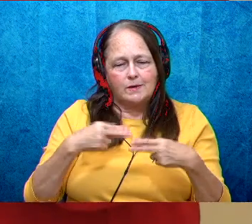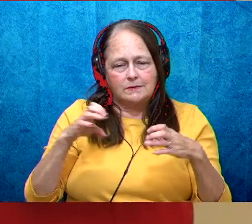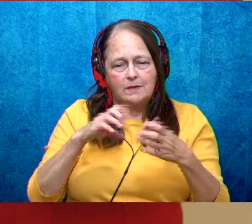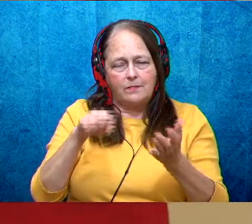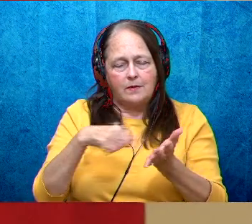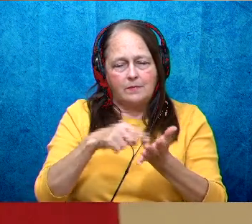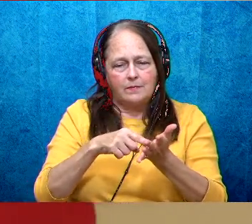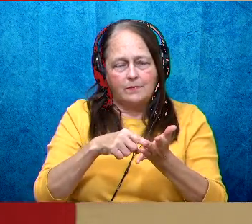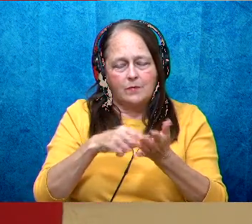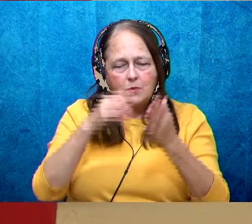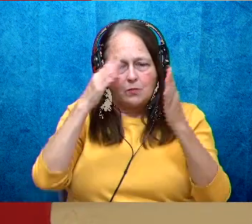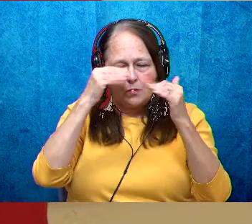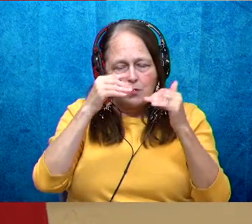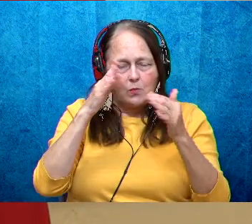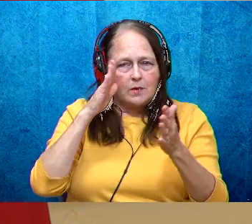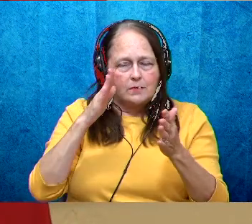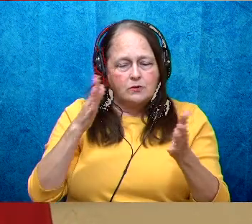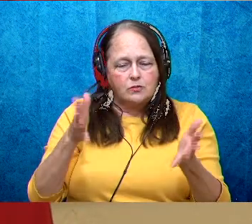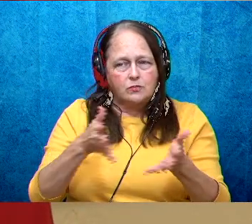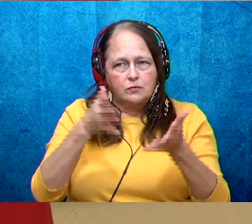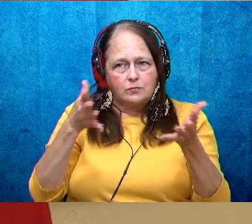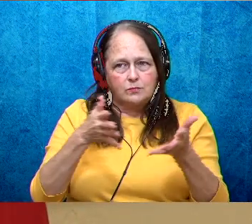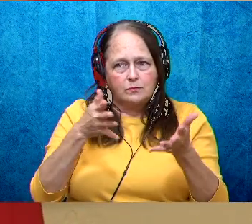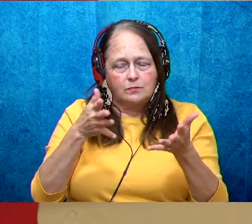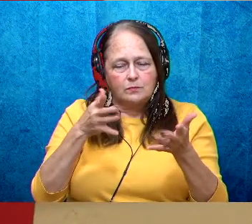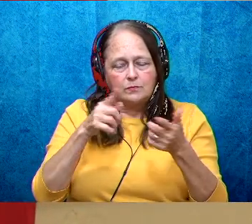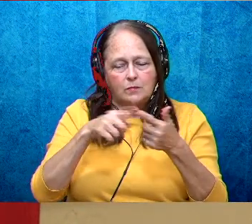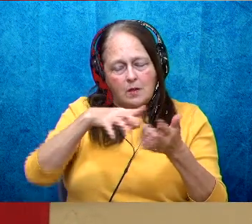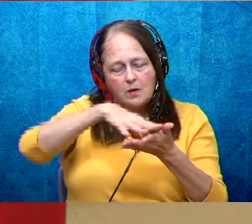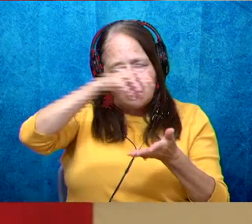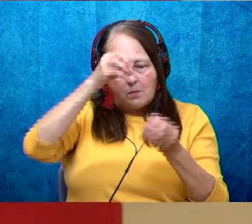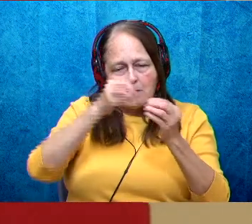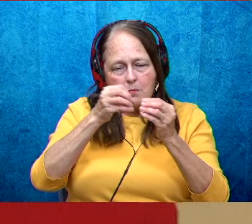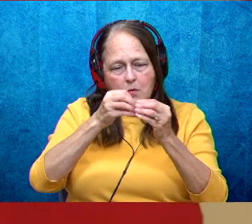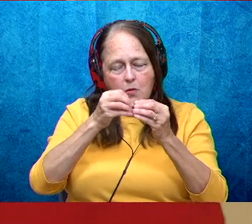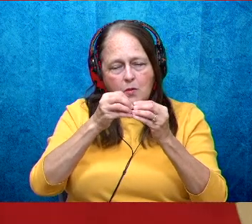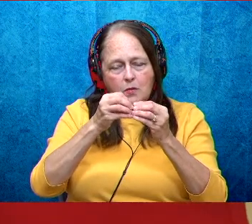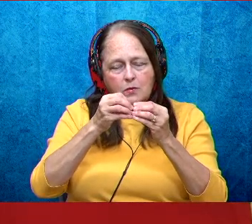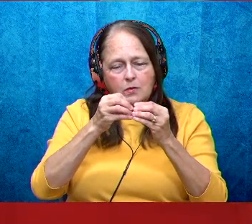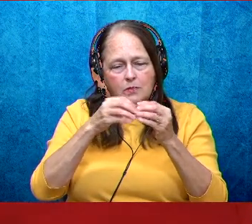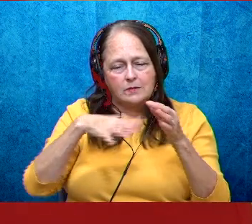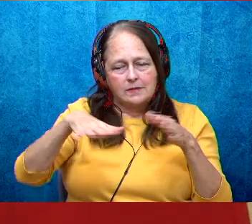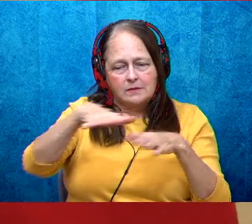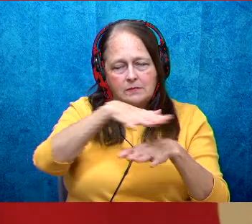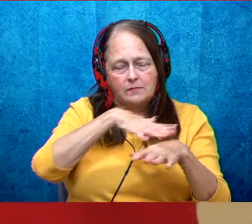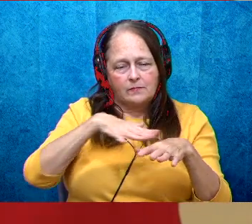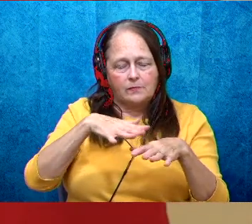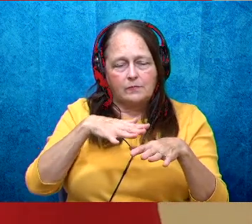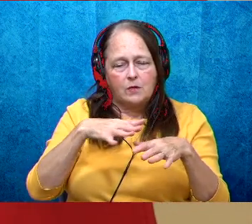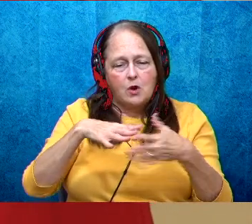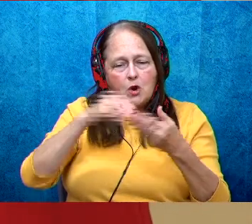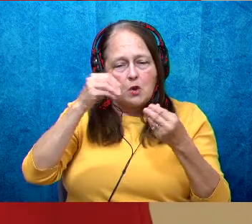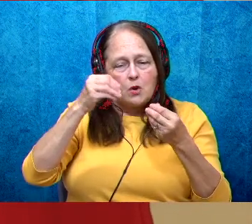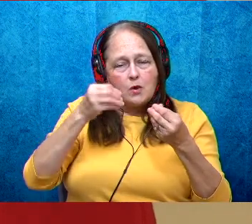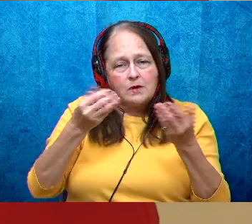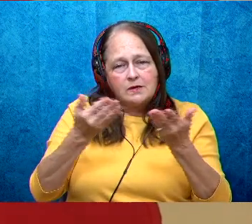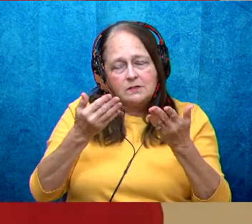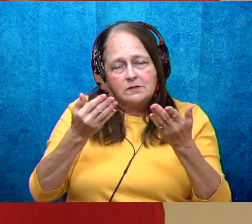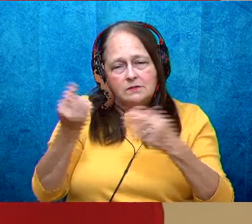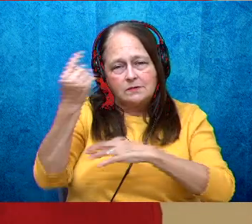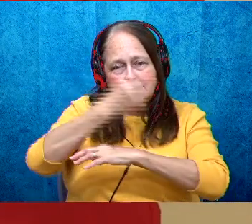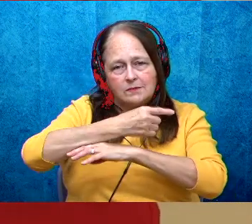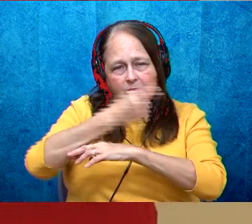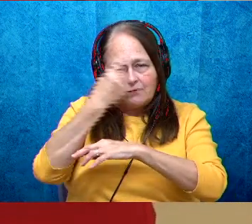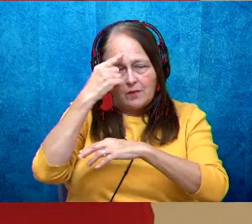So I hope that you will be encouraged to learn more about the Aral Sea and about this region. I hope you've learned something today. For